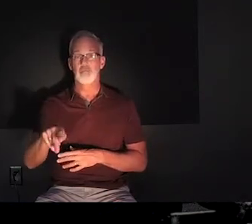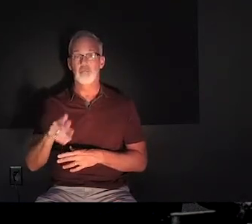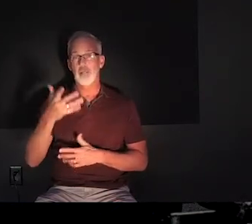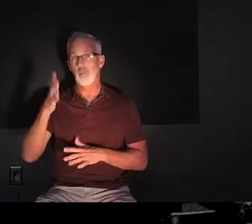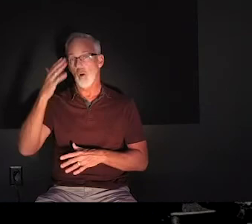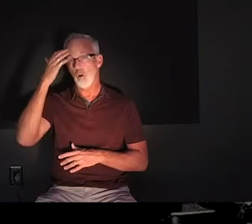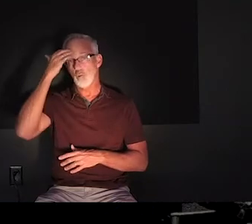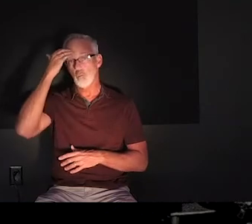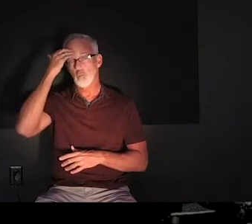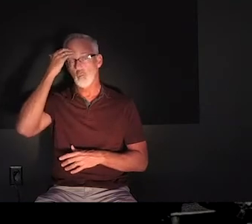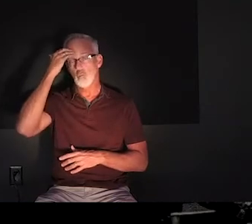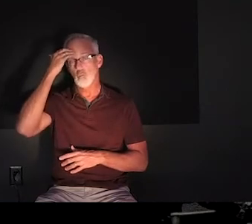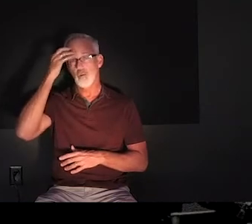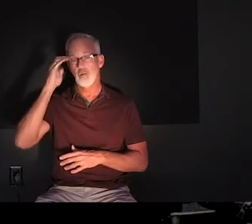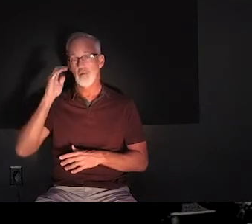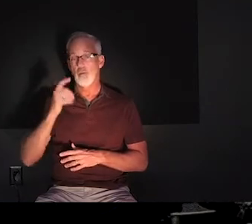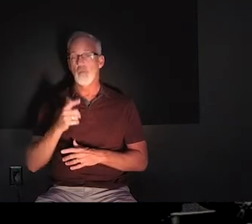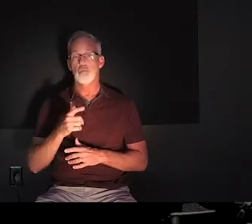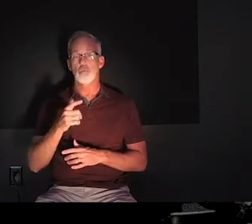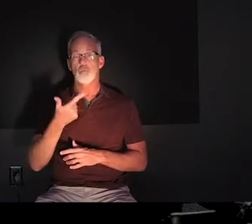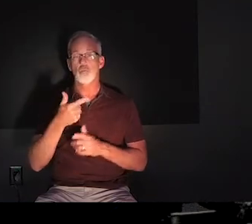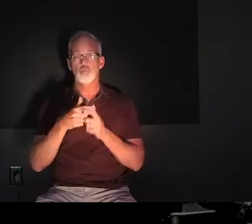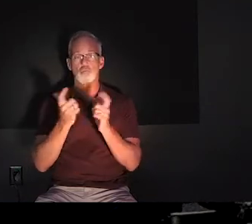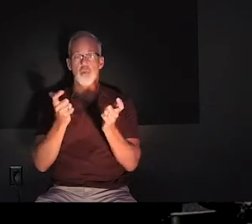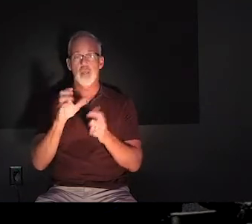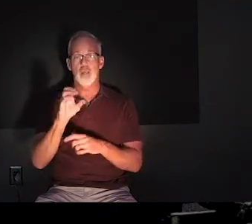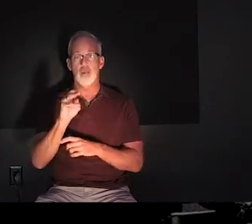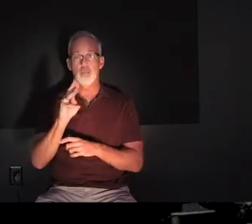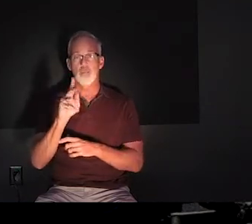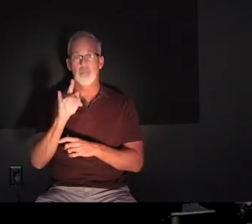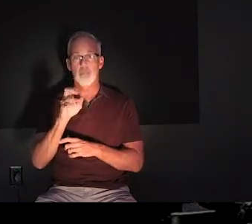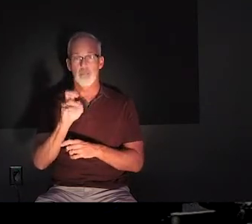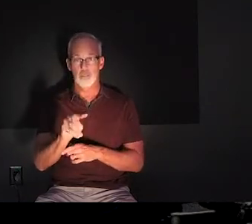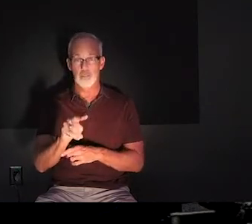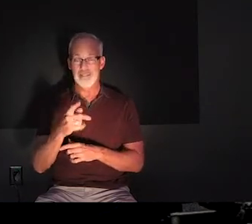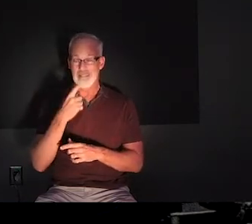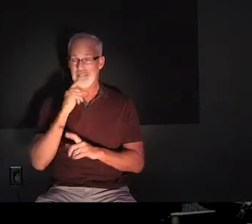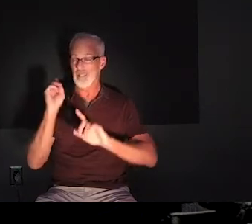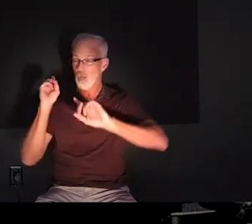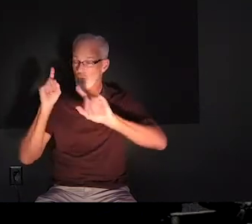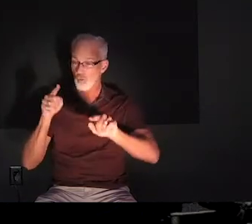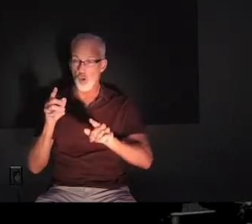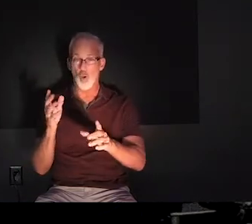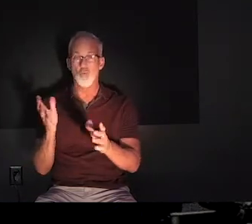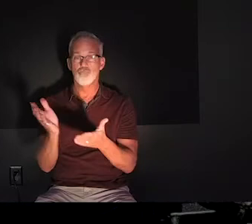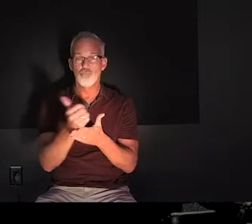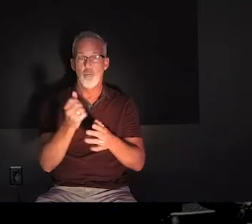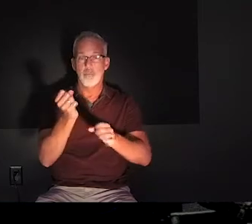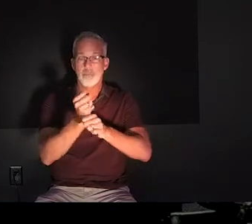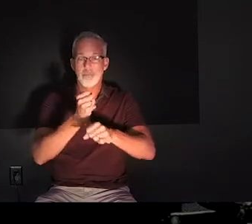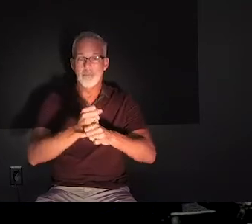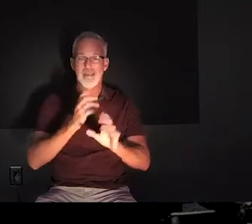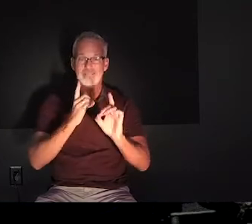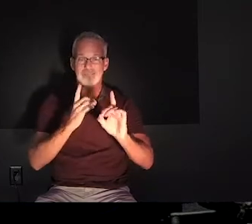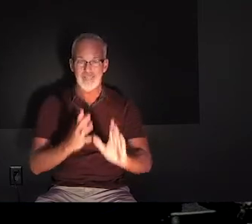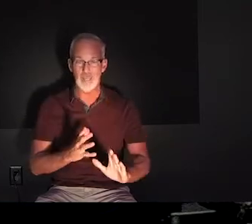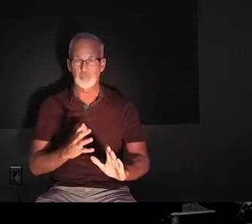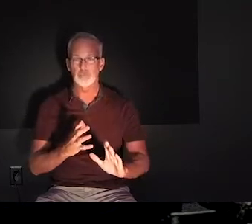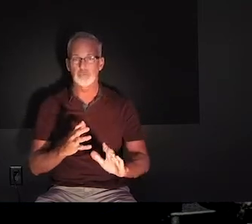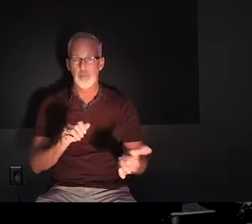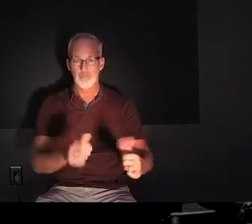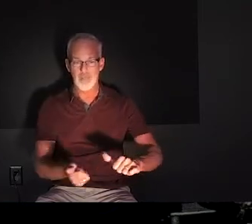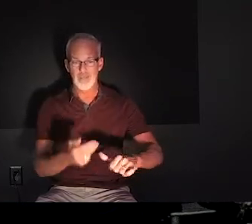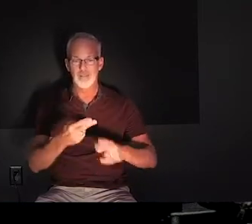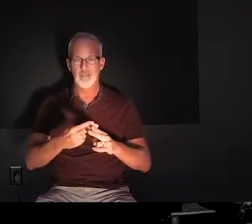knew? The Great Commission. Go ye therefore and make disciples and baptize in the name of the Father,